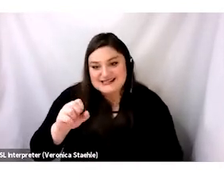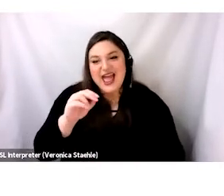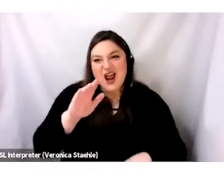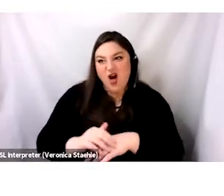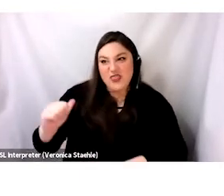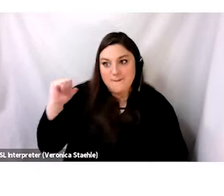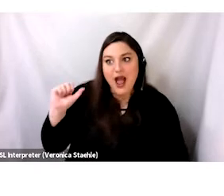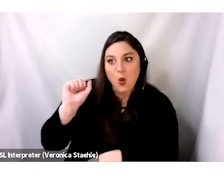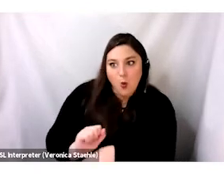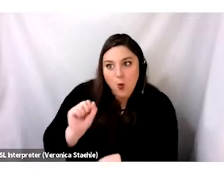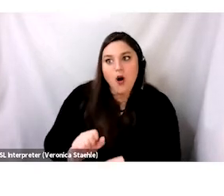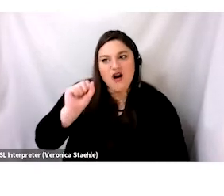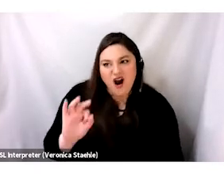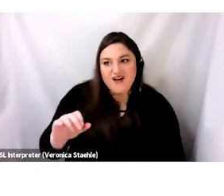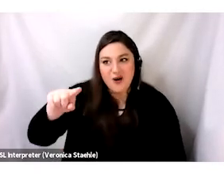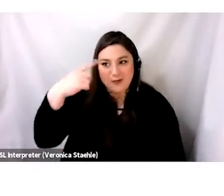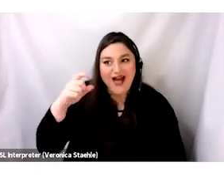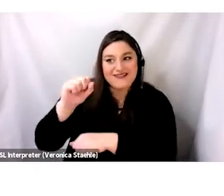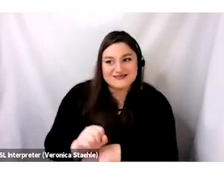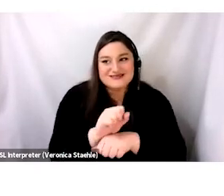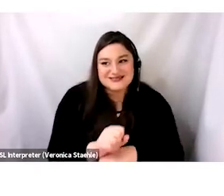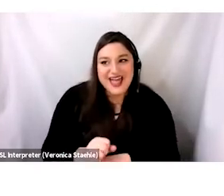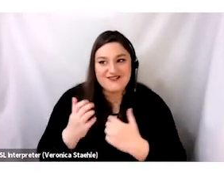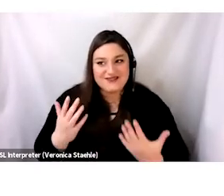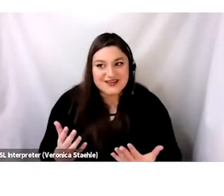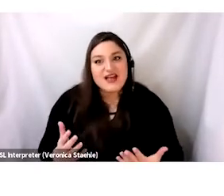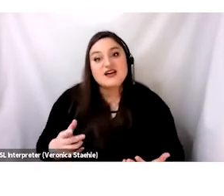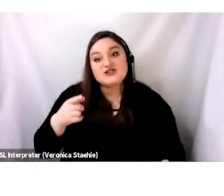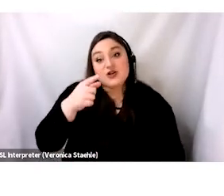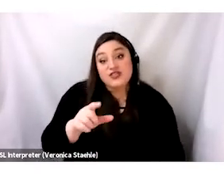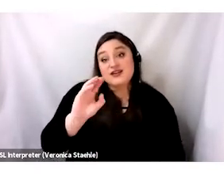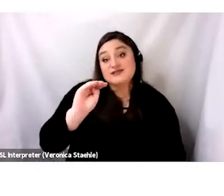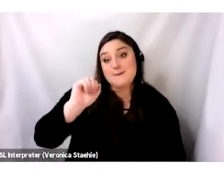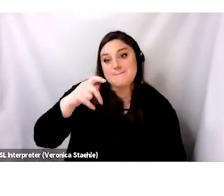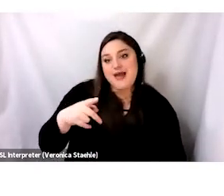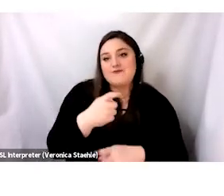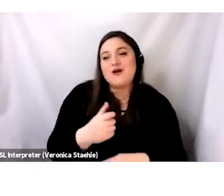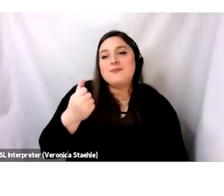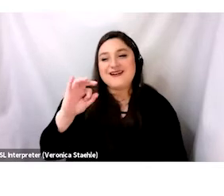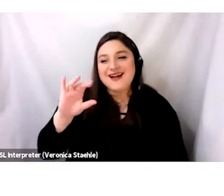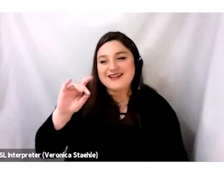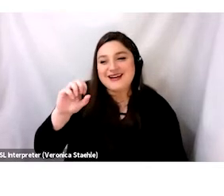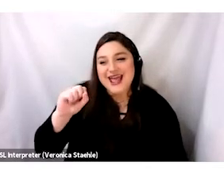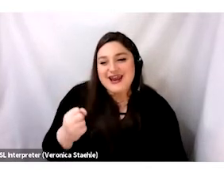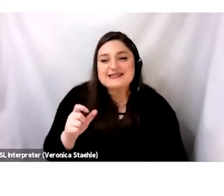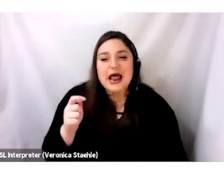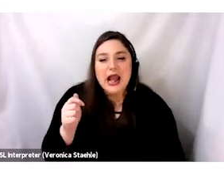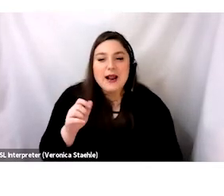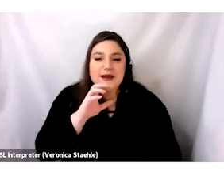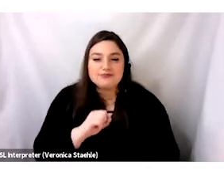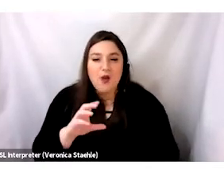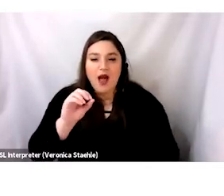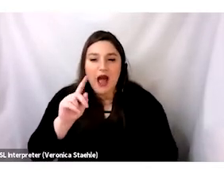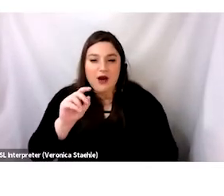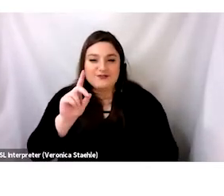so in green, we see the main cotton producers currently. This map is from the 80s, so it's a little bit out to date. And